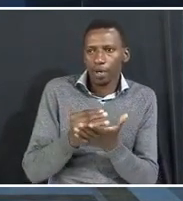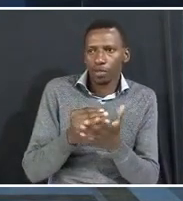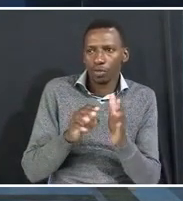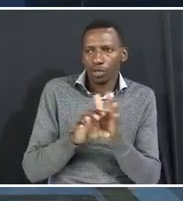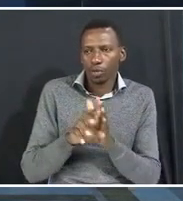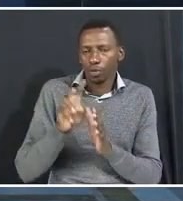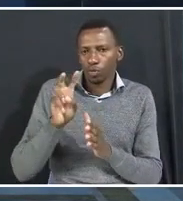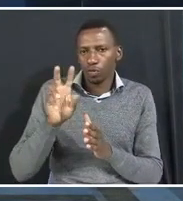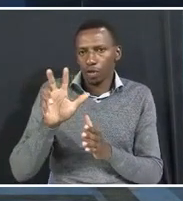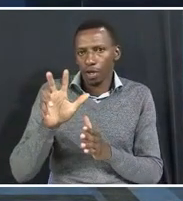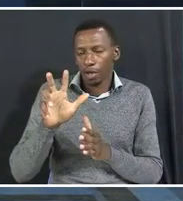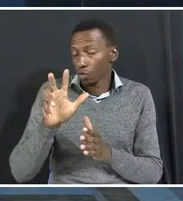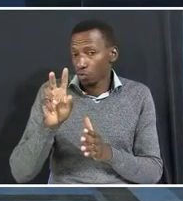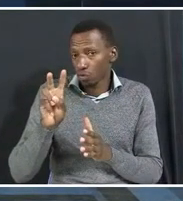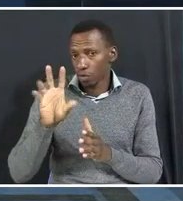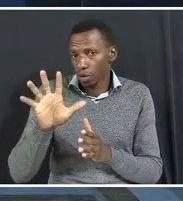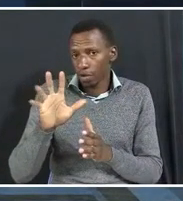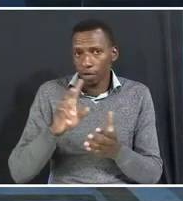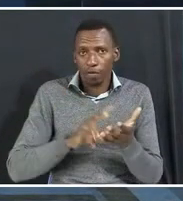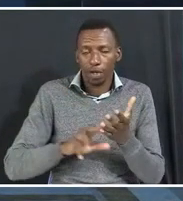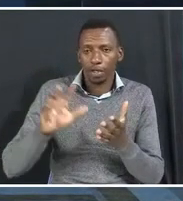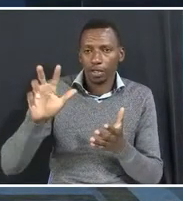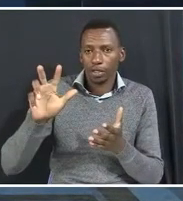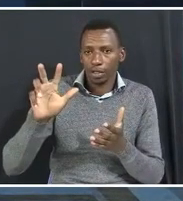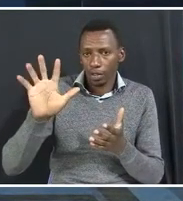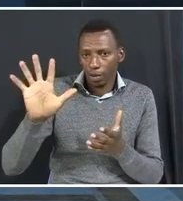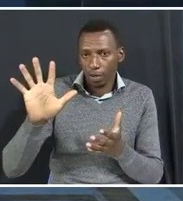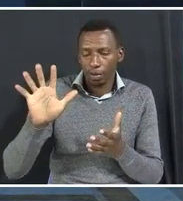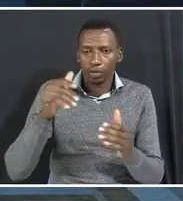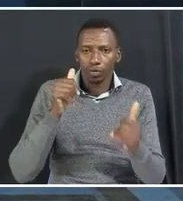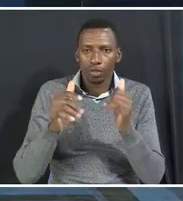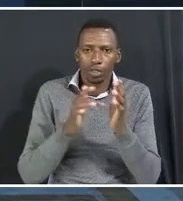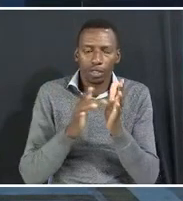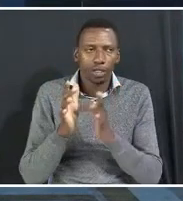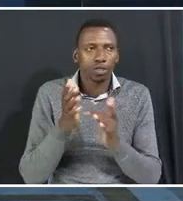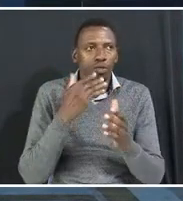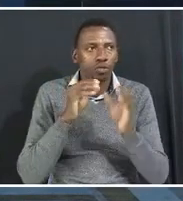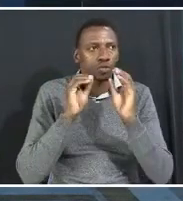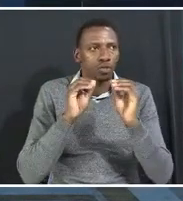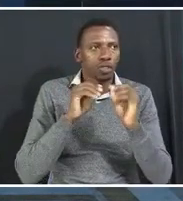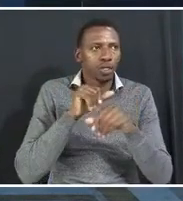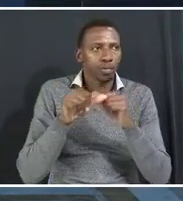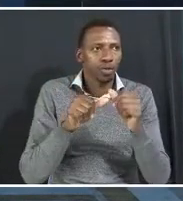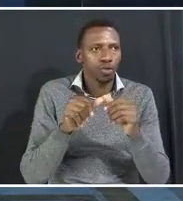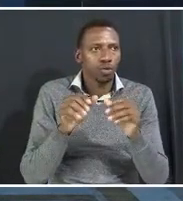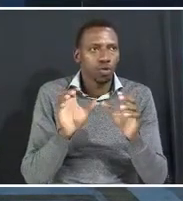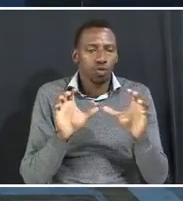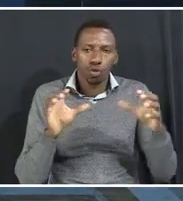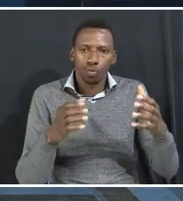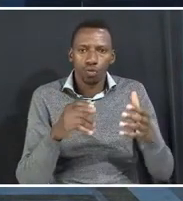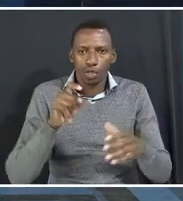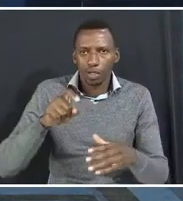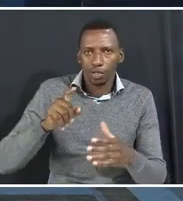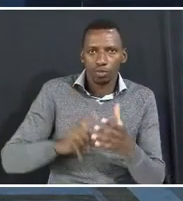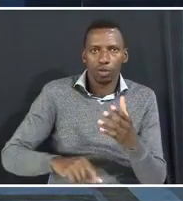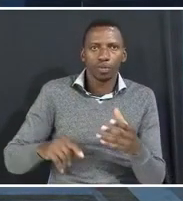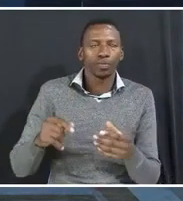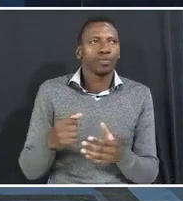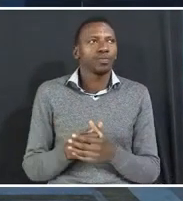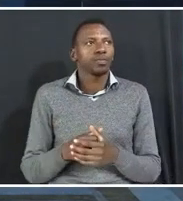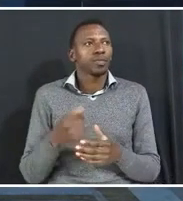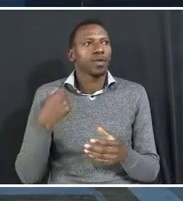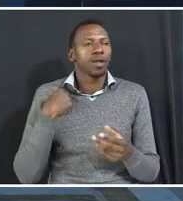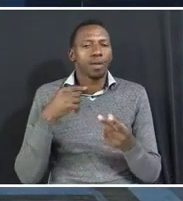Matthew 25 verse 35 that Jesus would wish to highlight in regards to community need? Number one, in talking